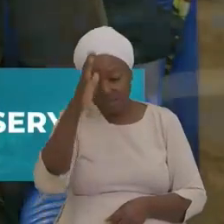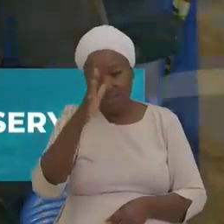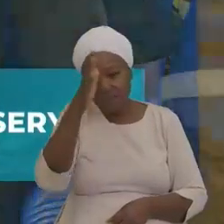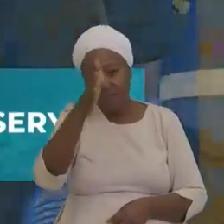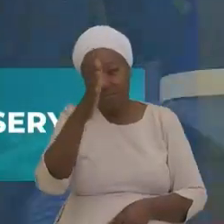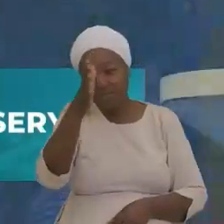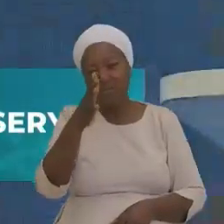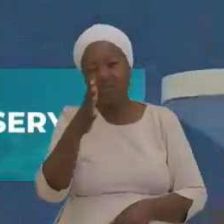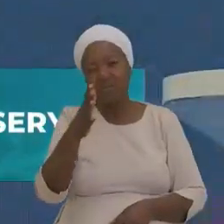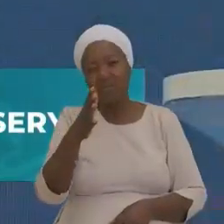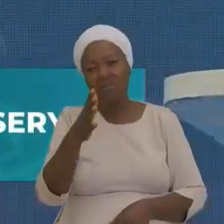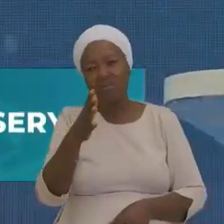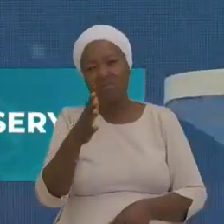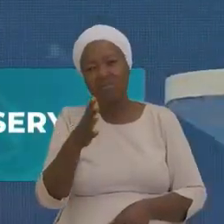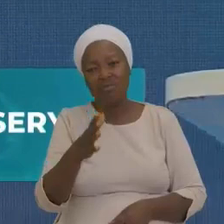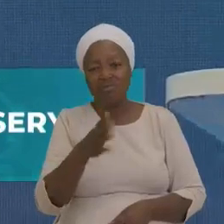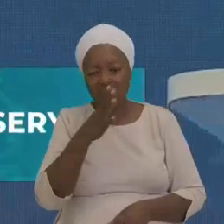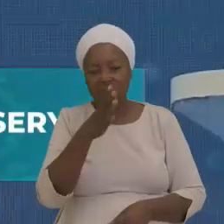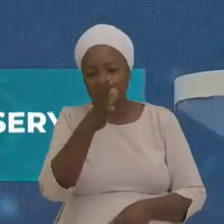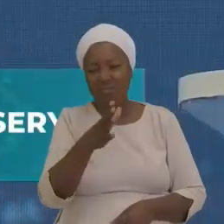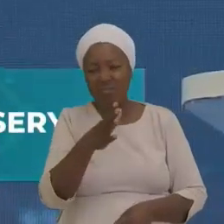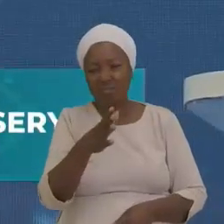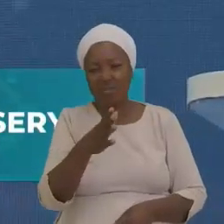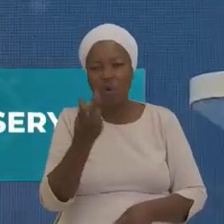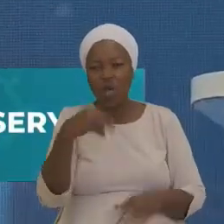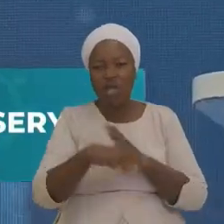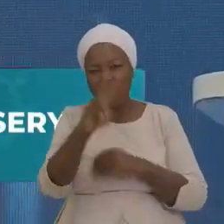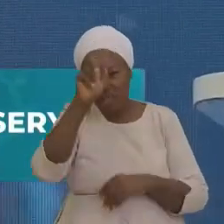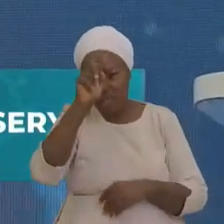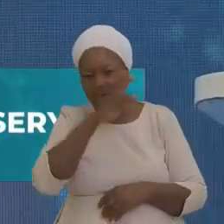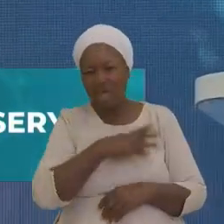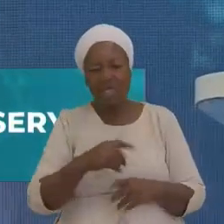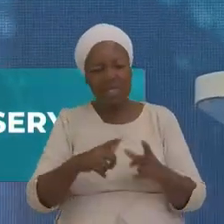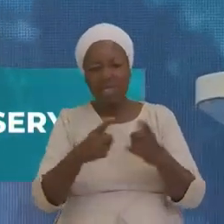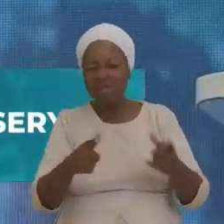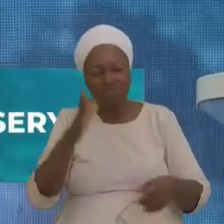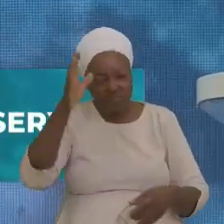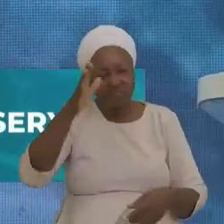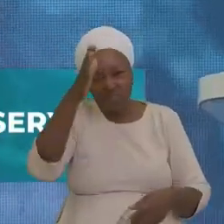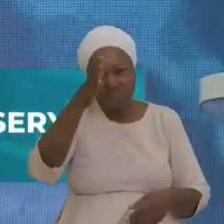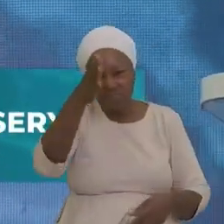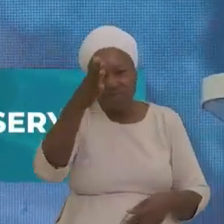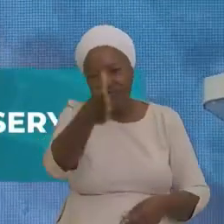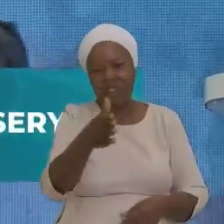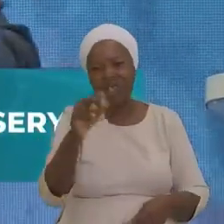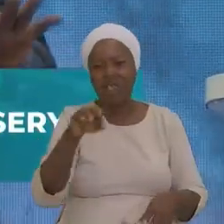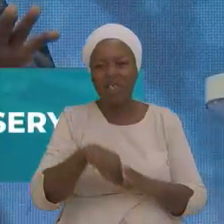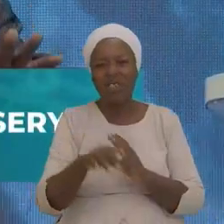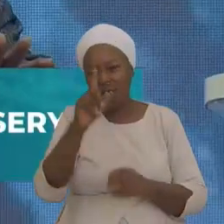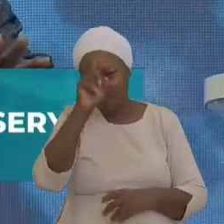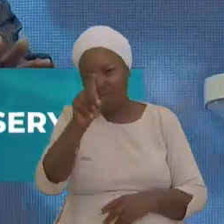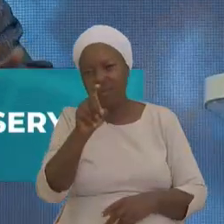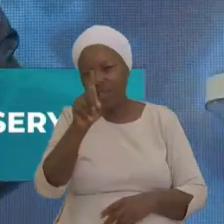were in Egypt. Then their great grandfathers in Egypt. All